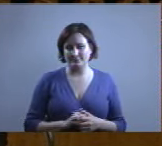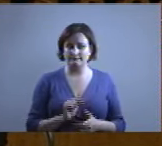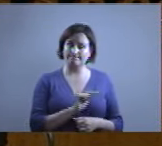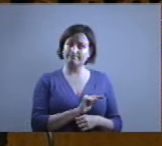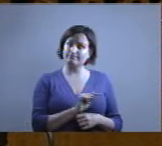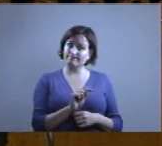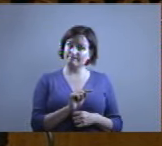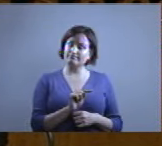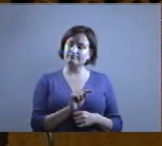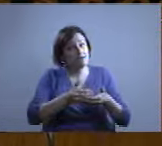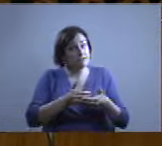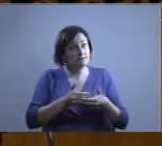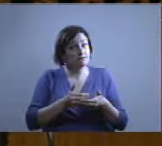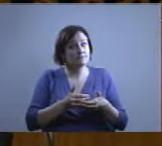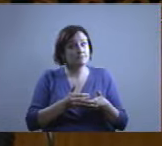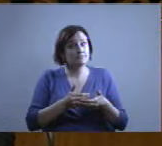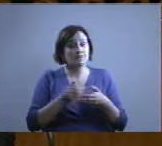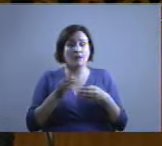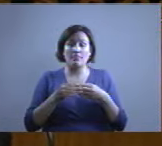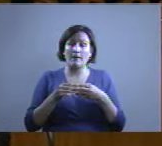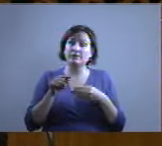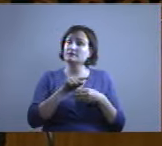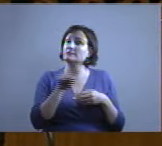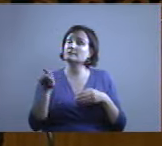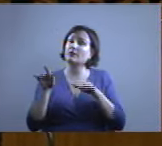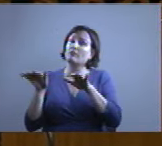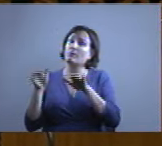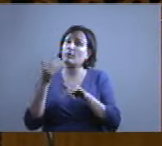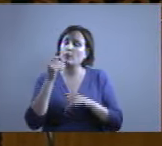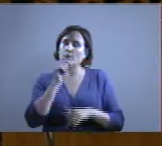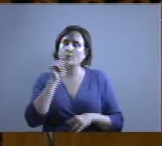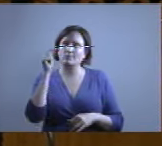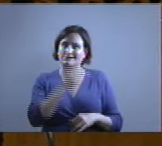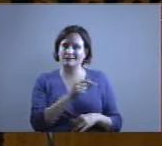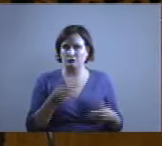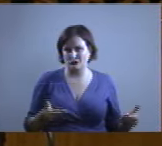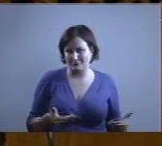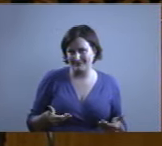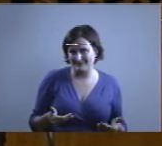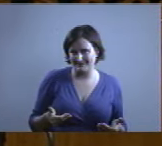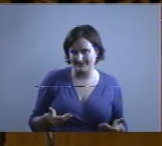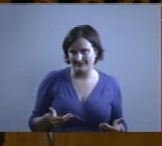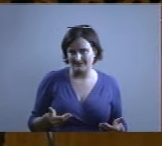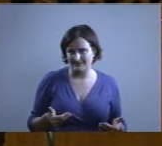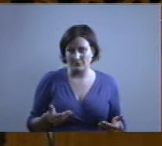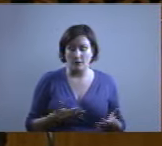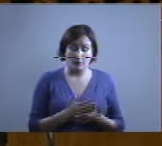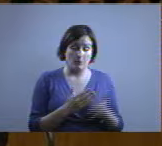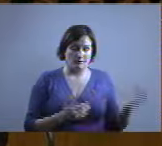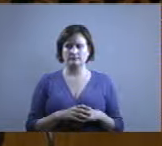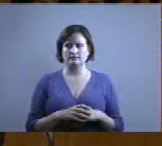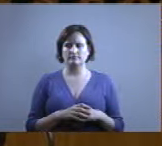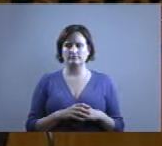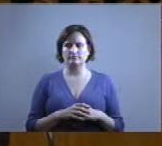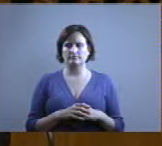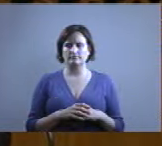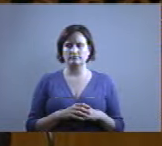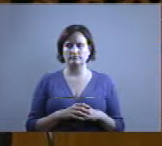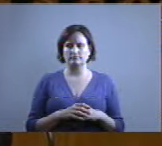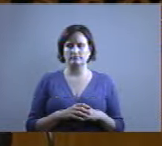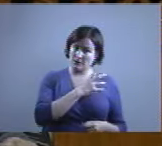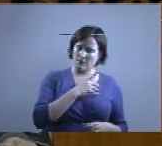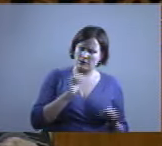provide for the public who make use of services provided by language practitioners. The time